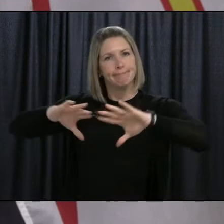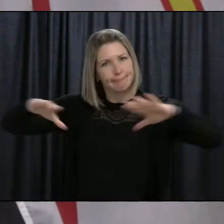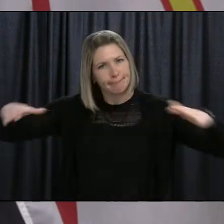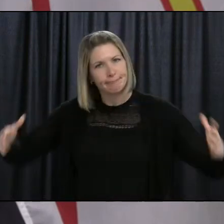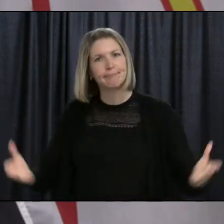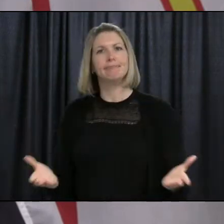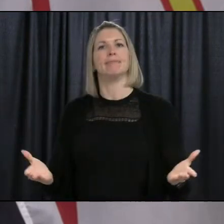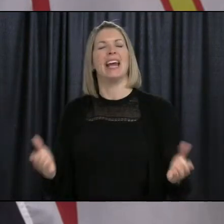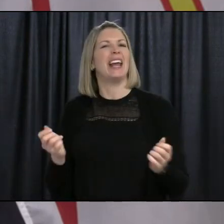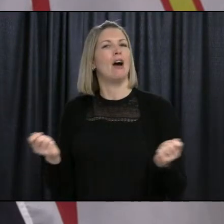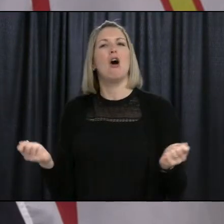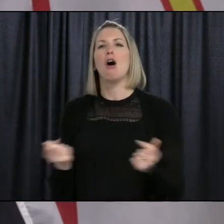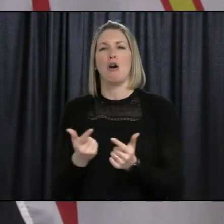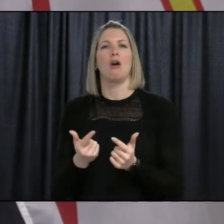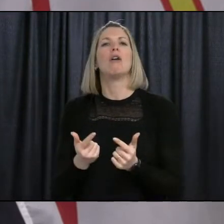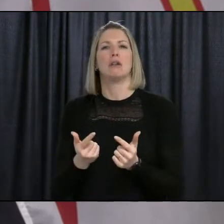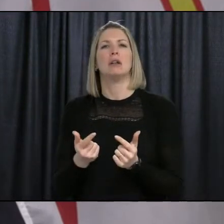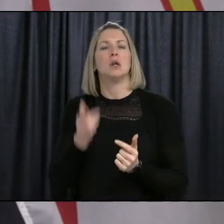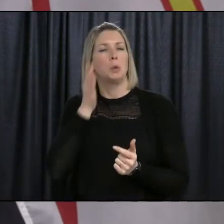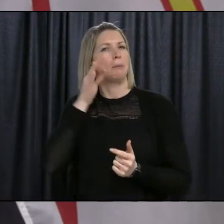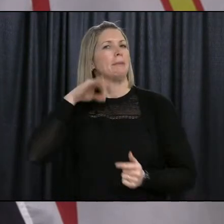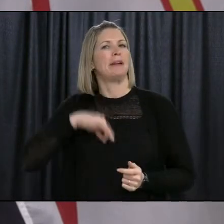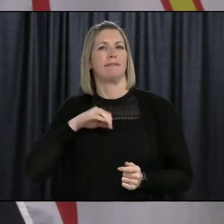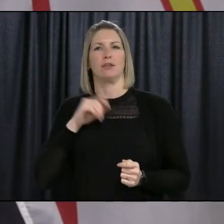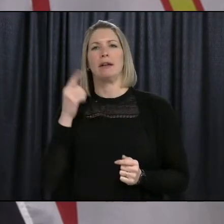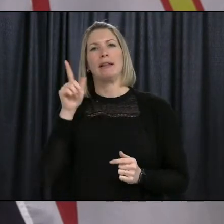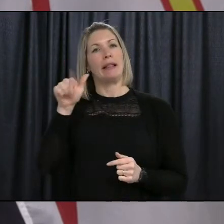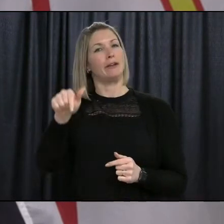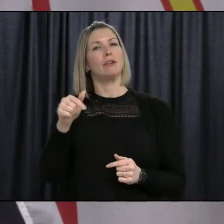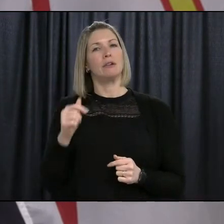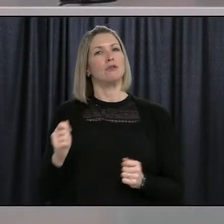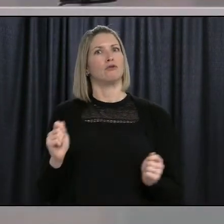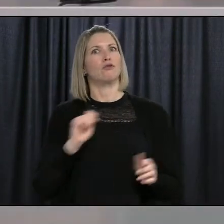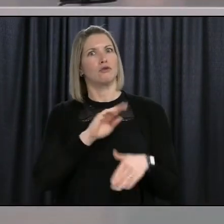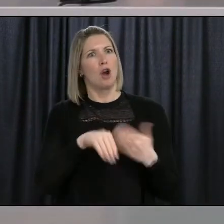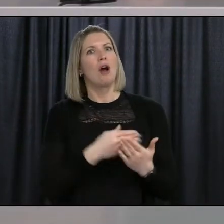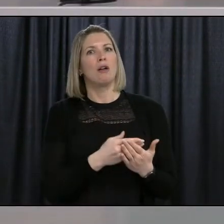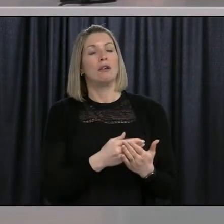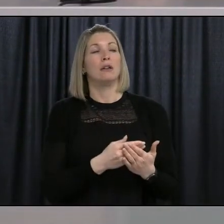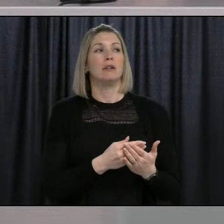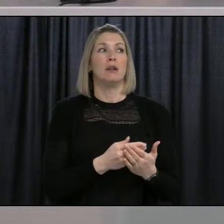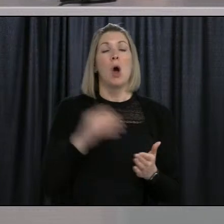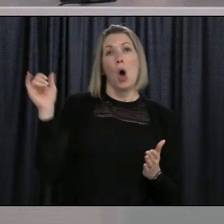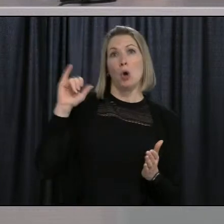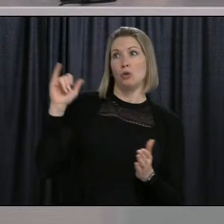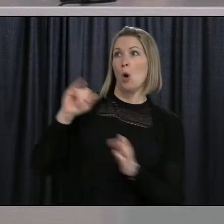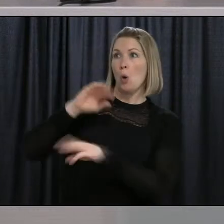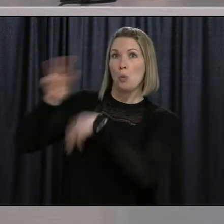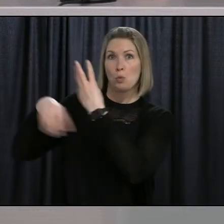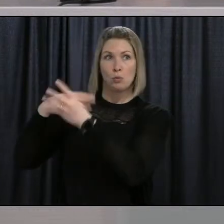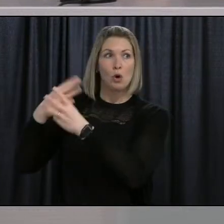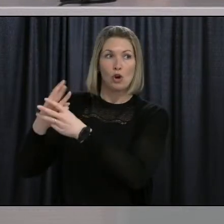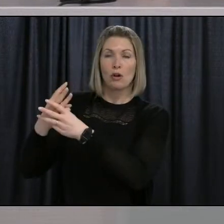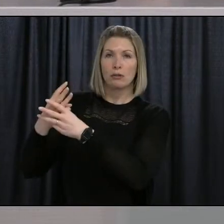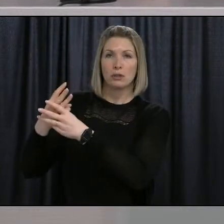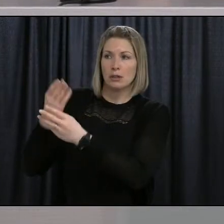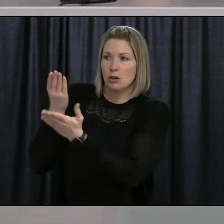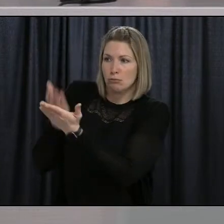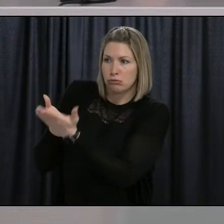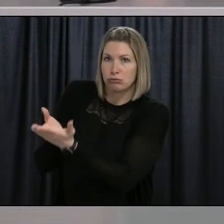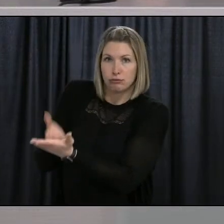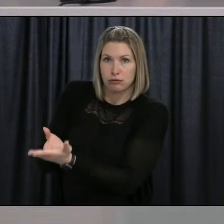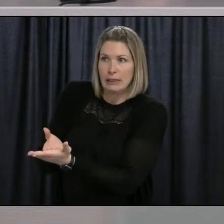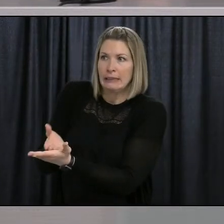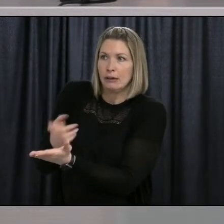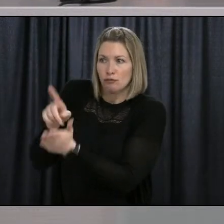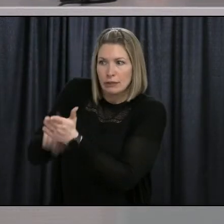certainly going to help in the long run. In addition to the real-world evidence that's coming forward on the second doses and